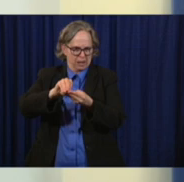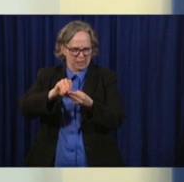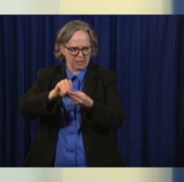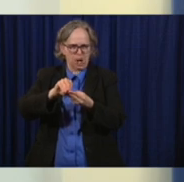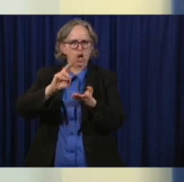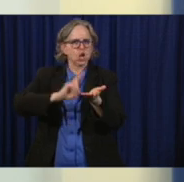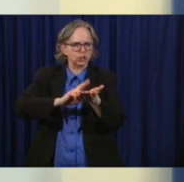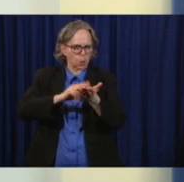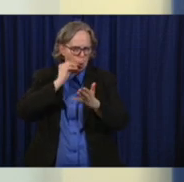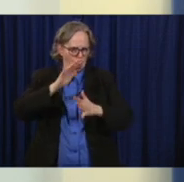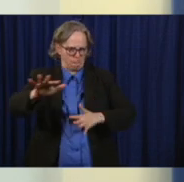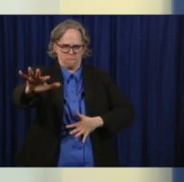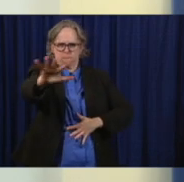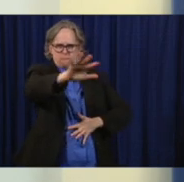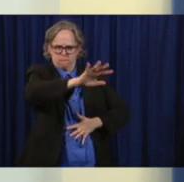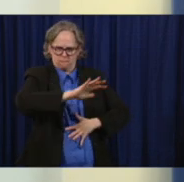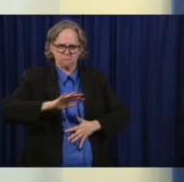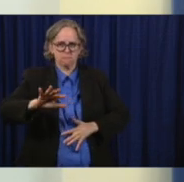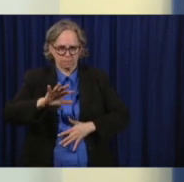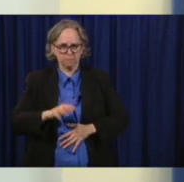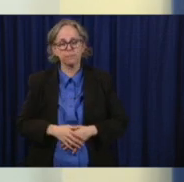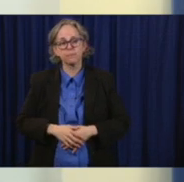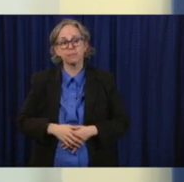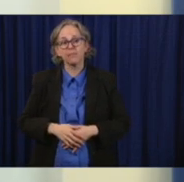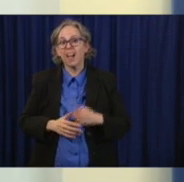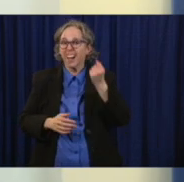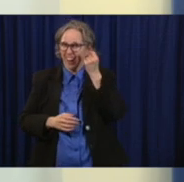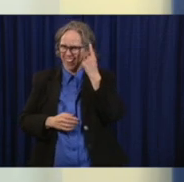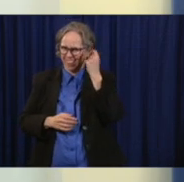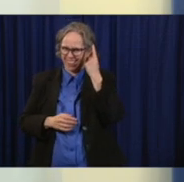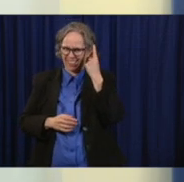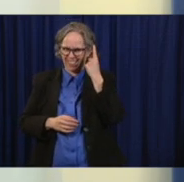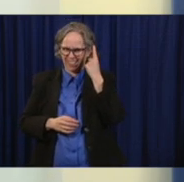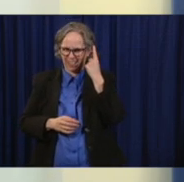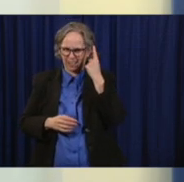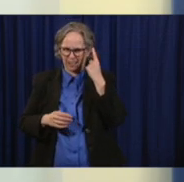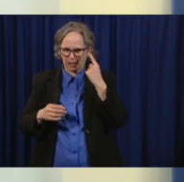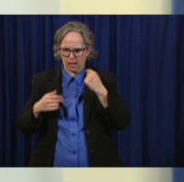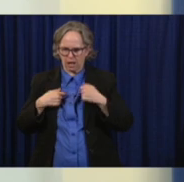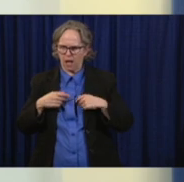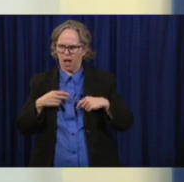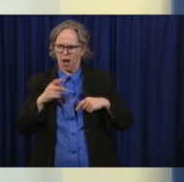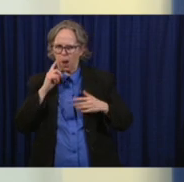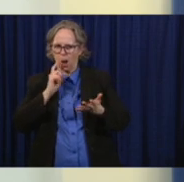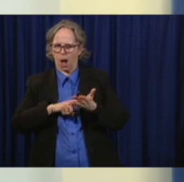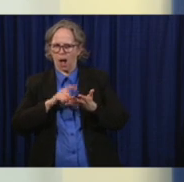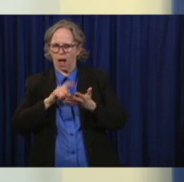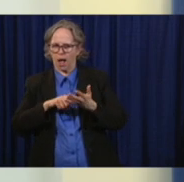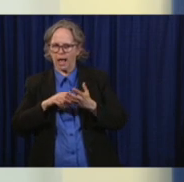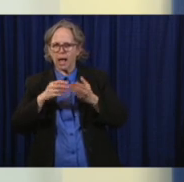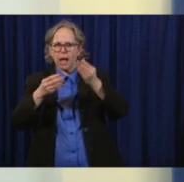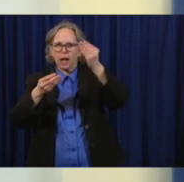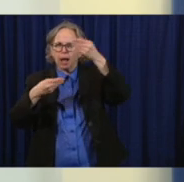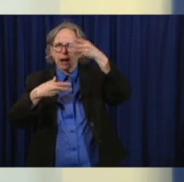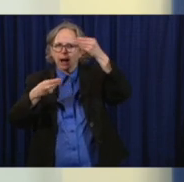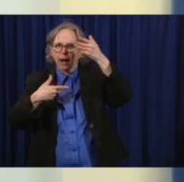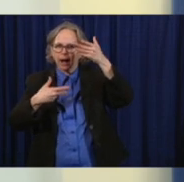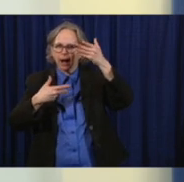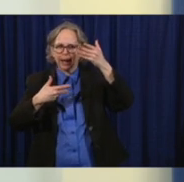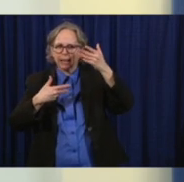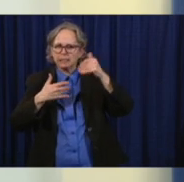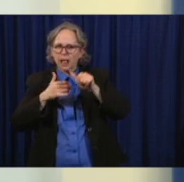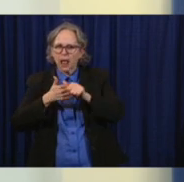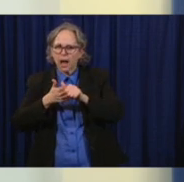been seeing is that the reporting mechanism is new. I know since we've been doing the Wednesday updates, there's been